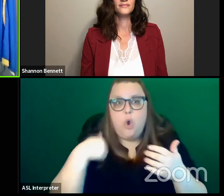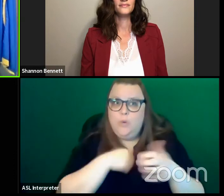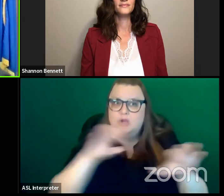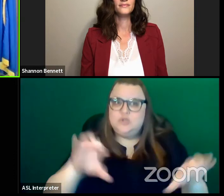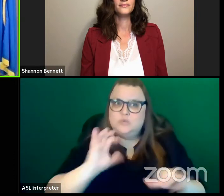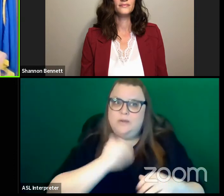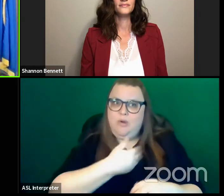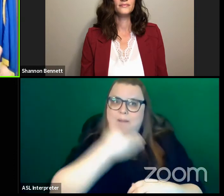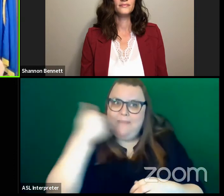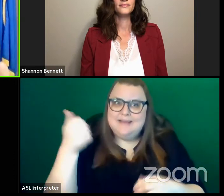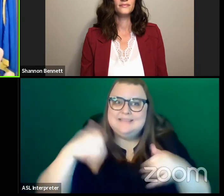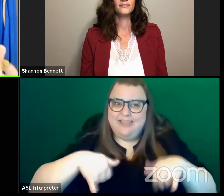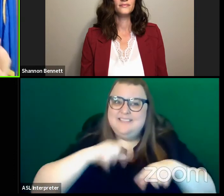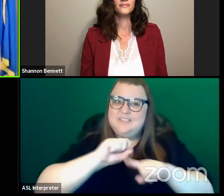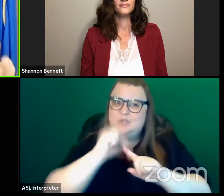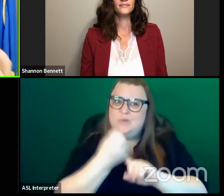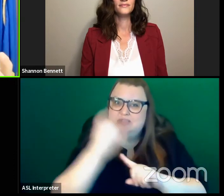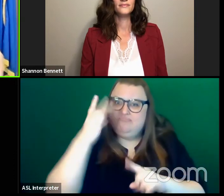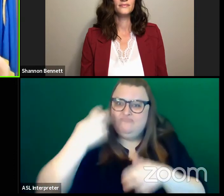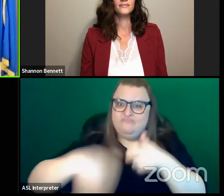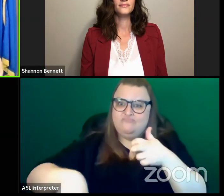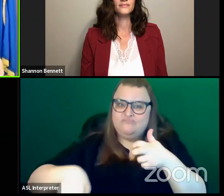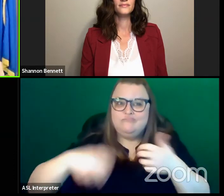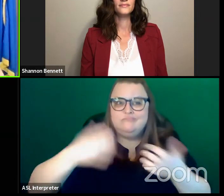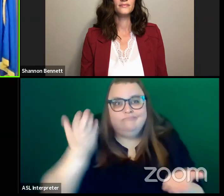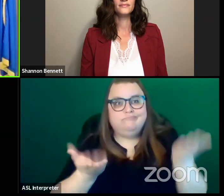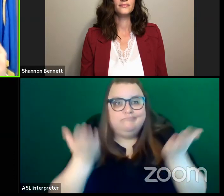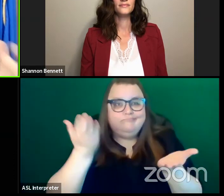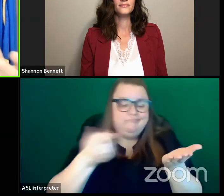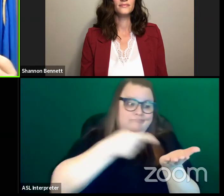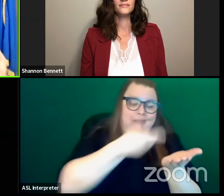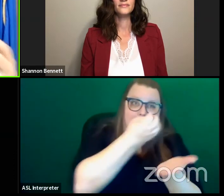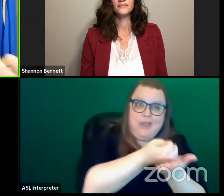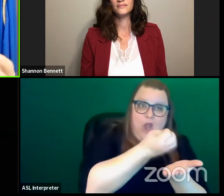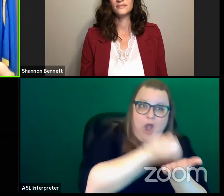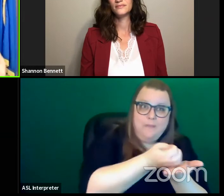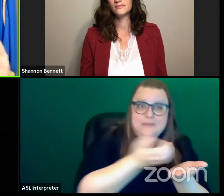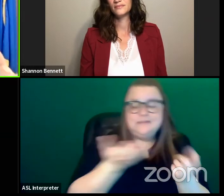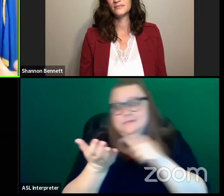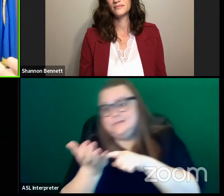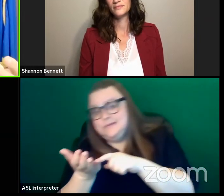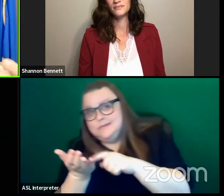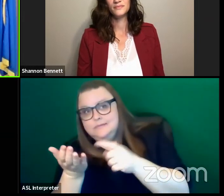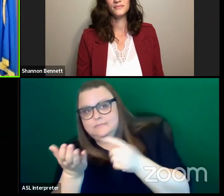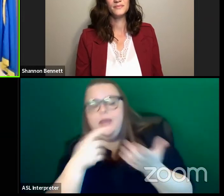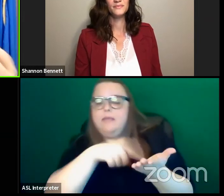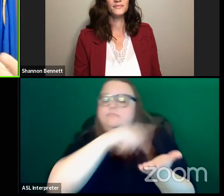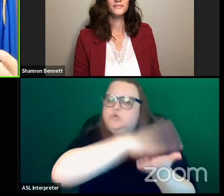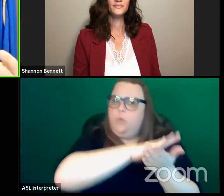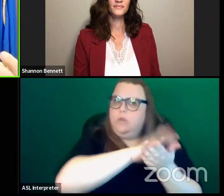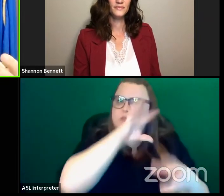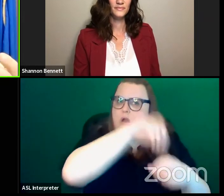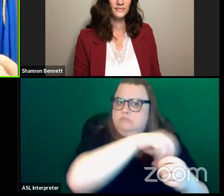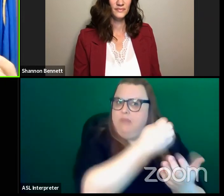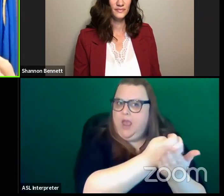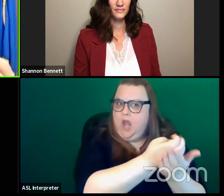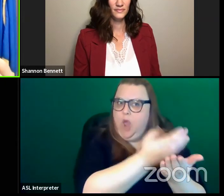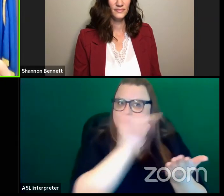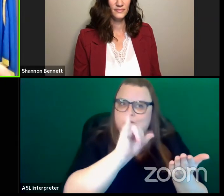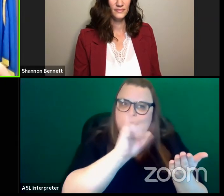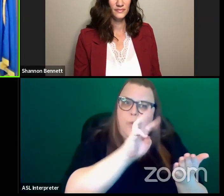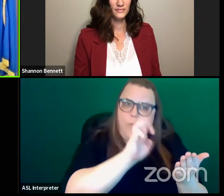difficult situation, again, balancing the economic side, and I'm counting the schools as part of the economic side and the well-being